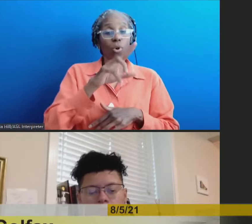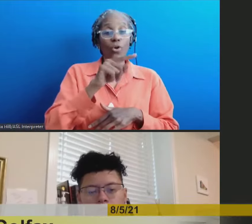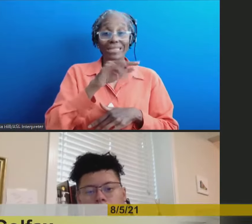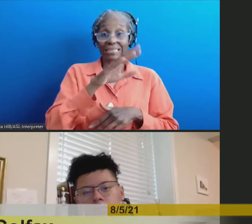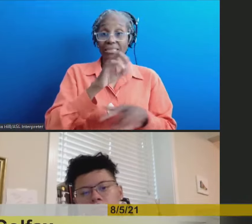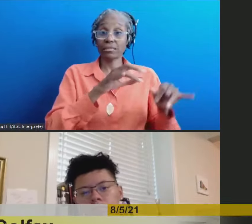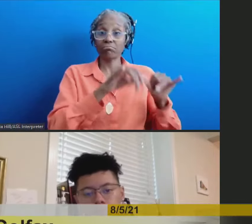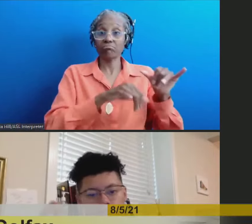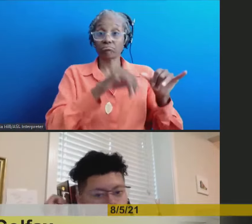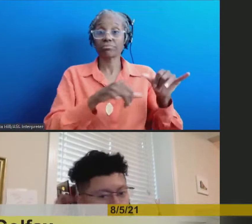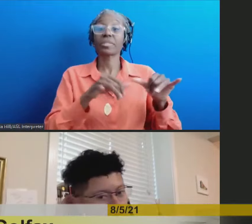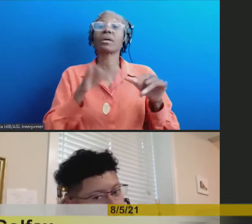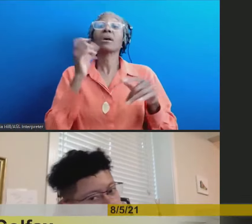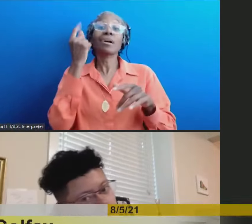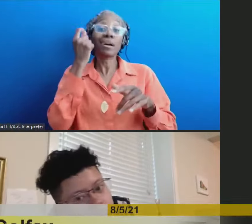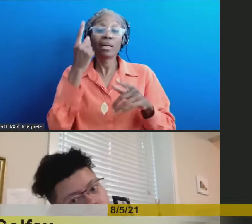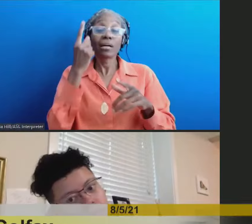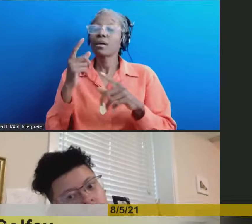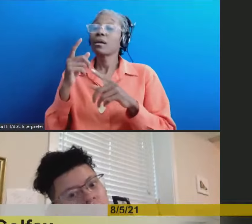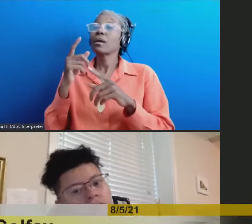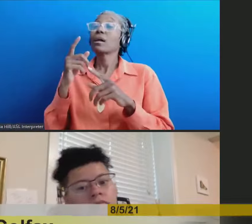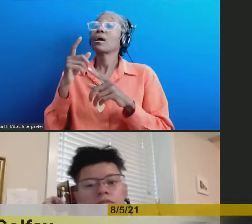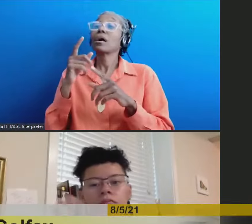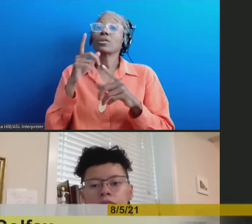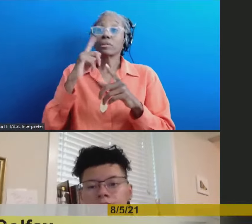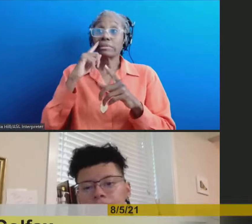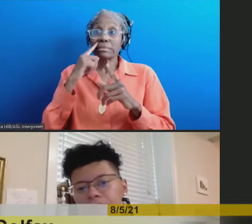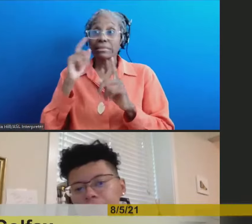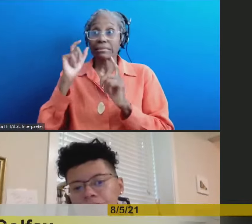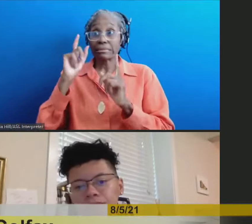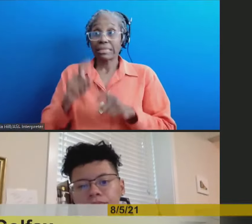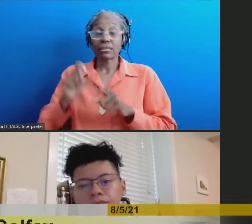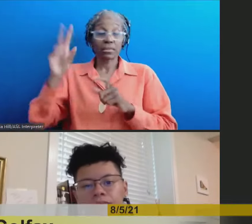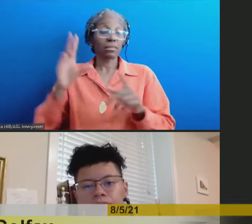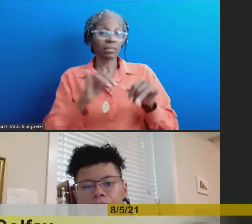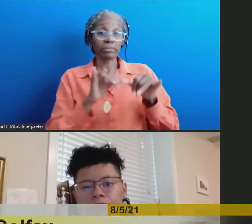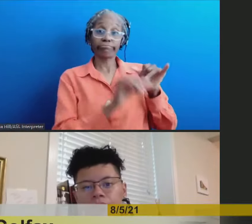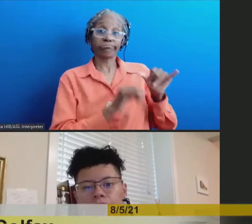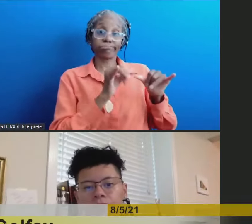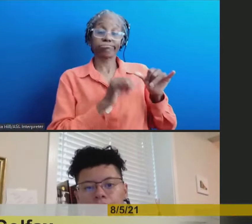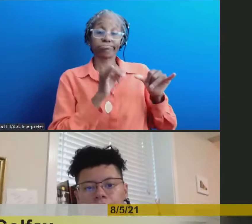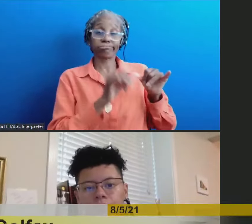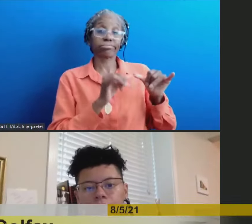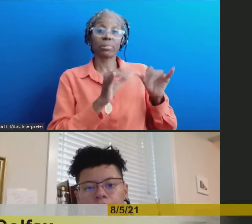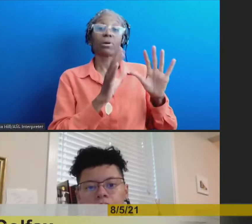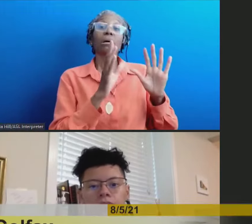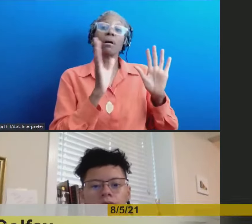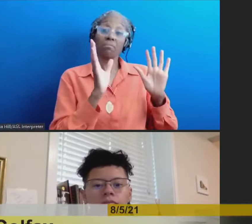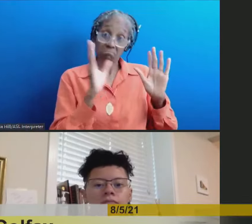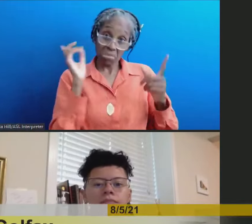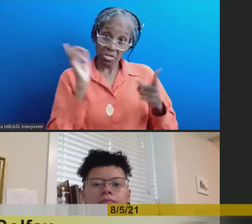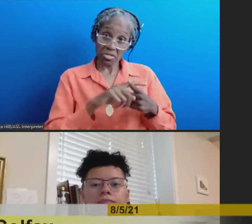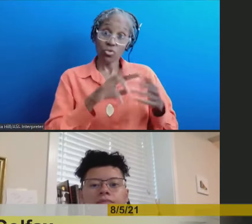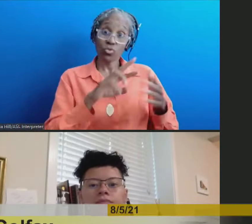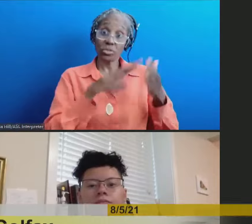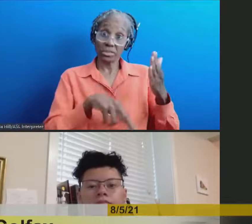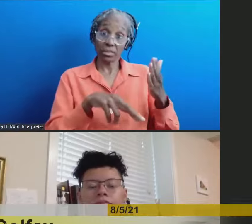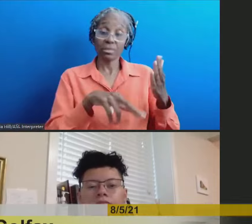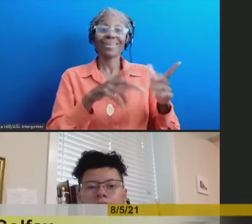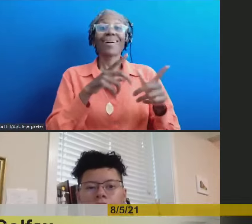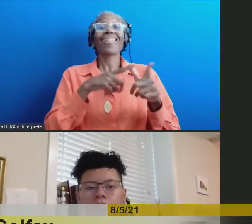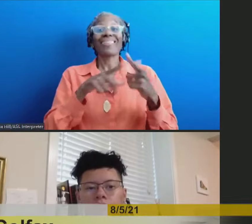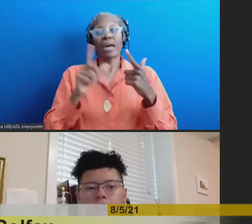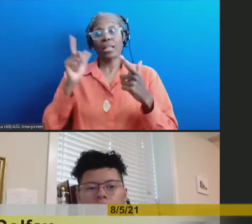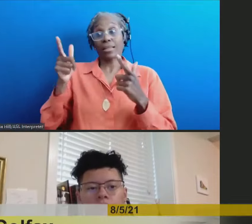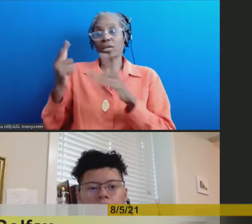quarantine until they get the result of that test as much as possible, and isolate for the vast